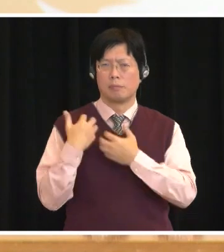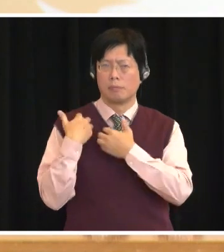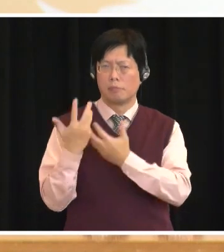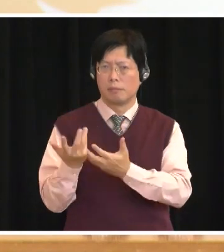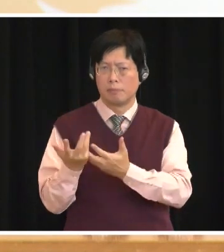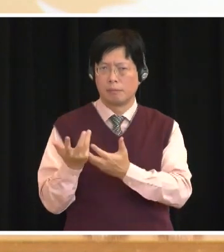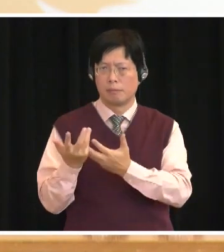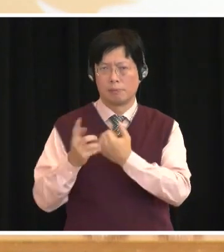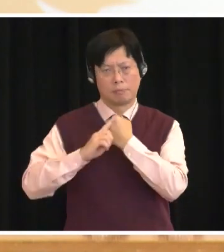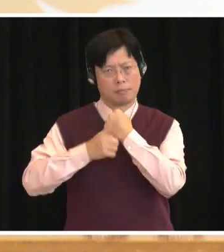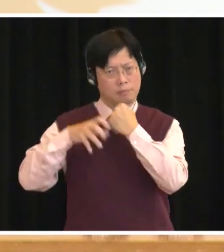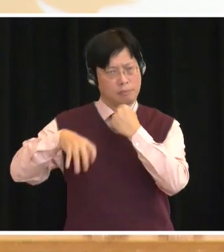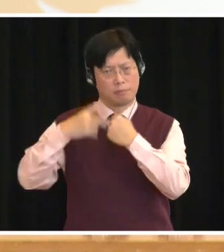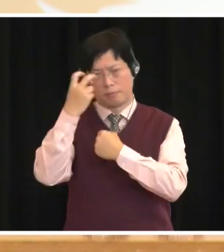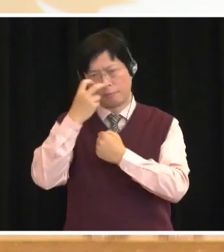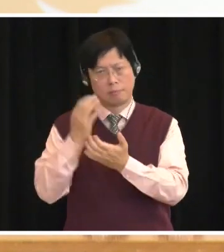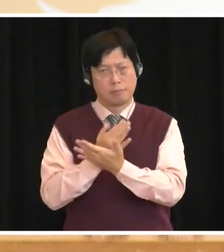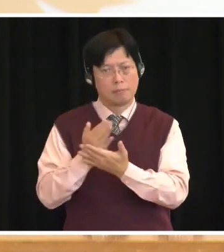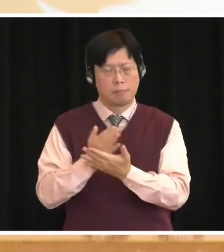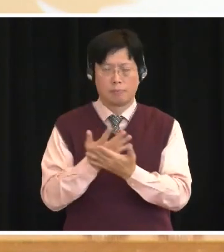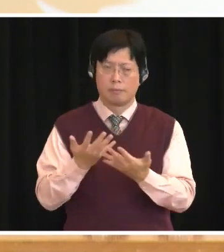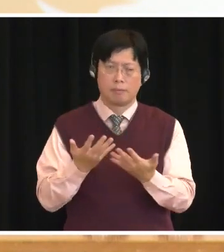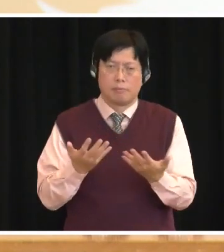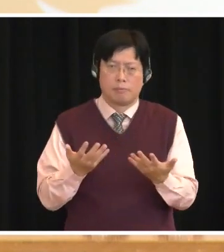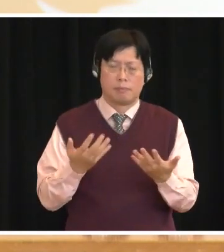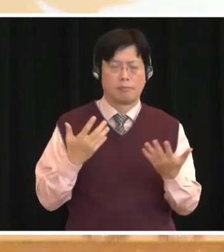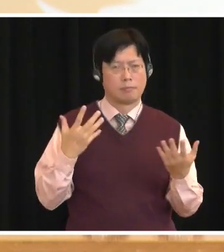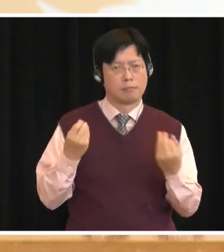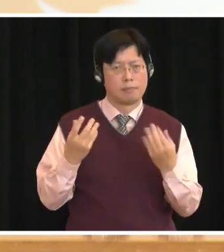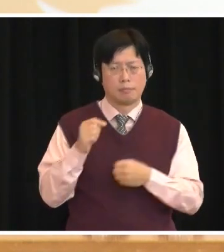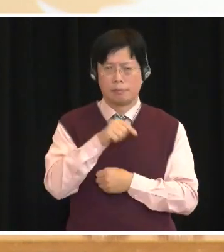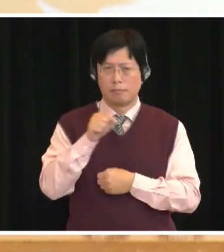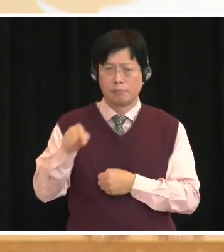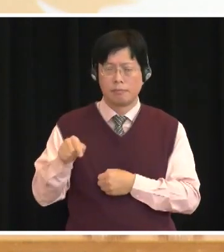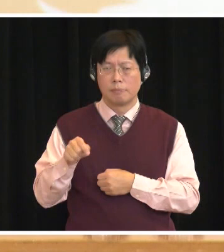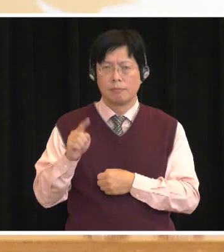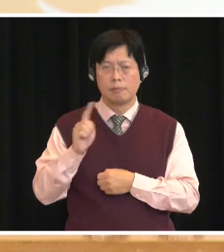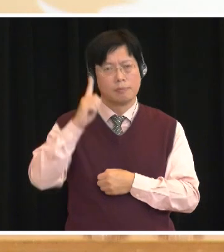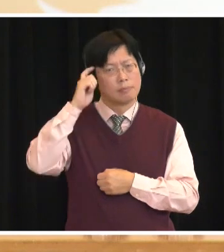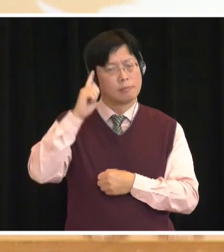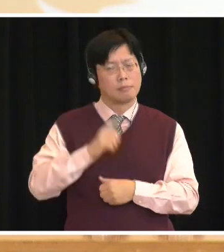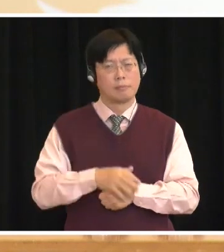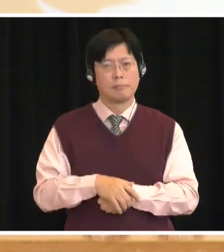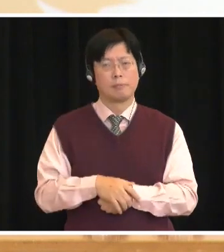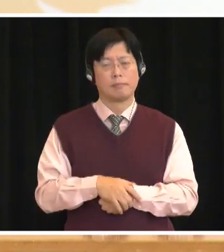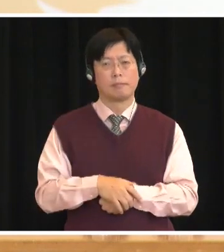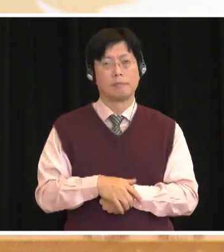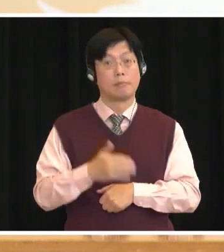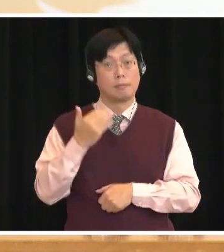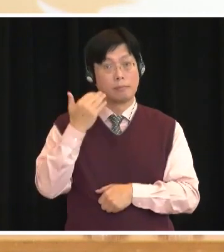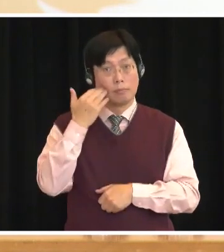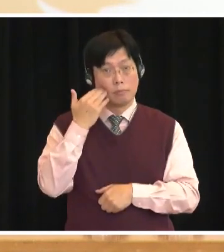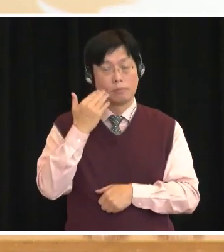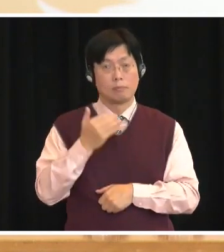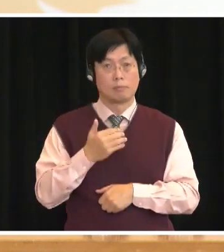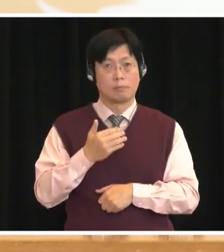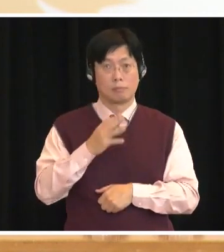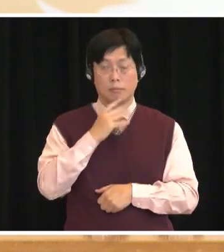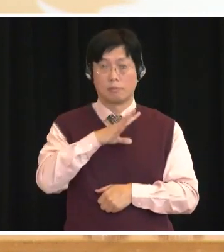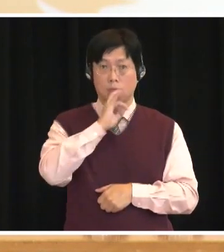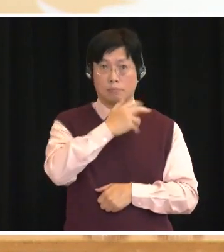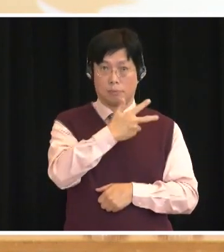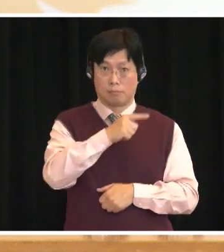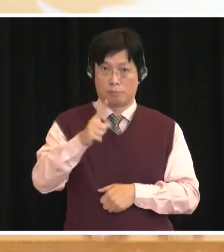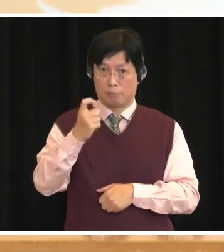means. If you are between 7 and 12 and you are in a process of court